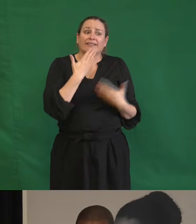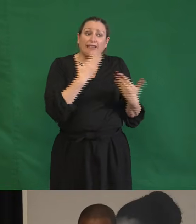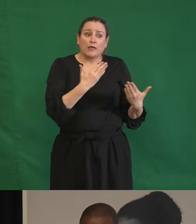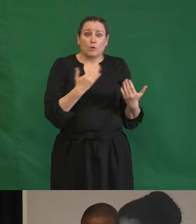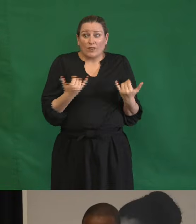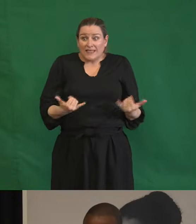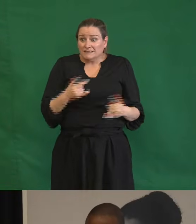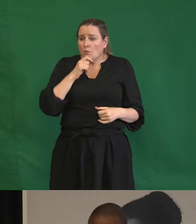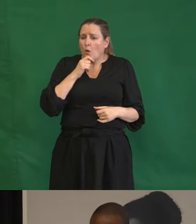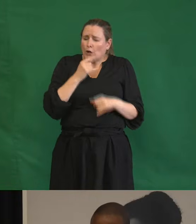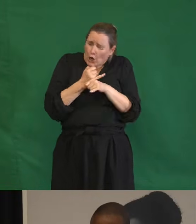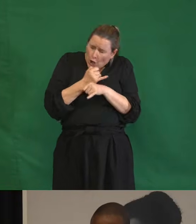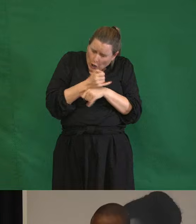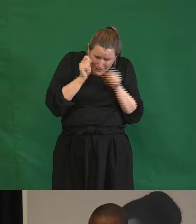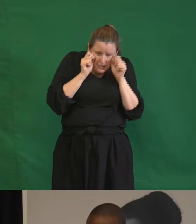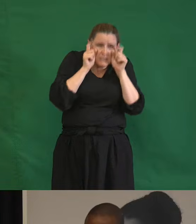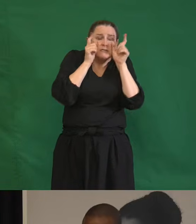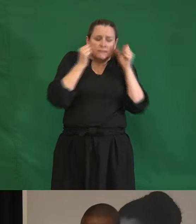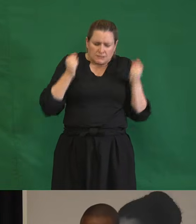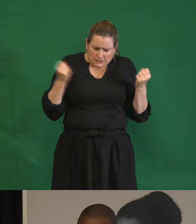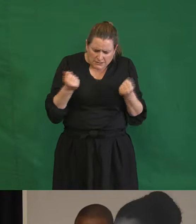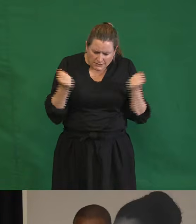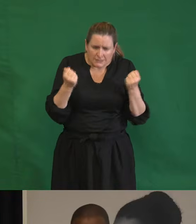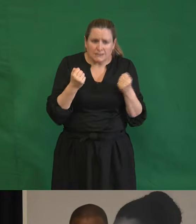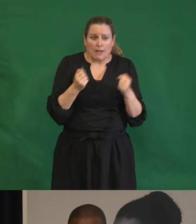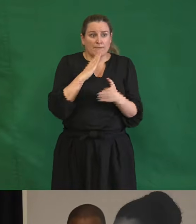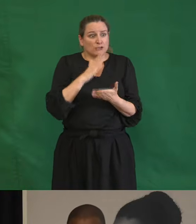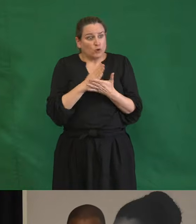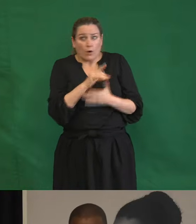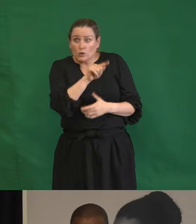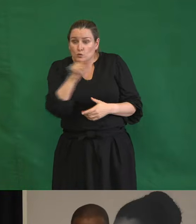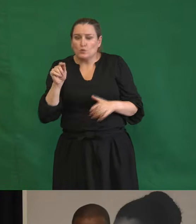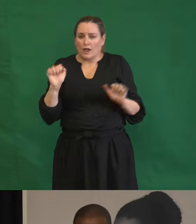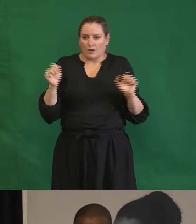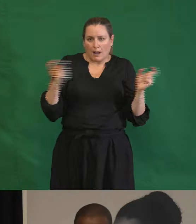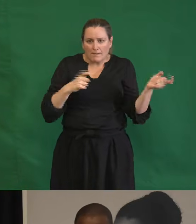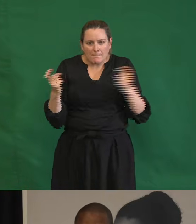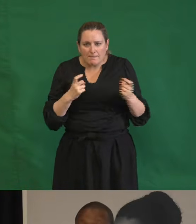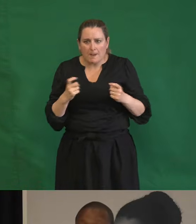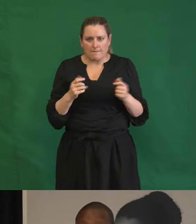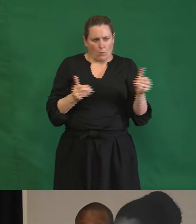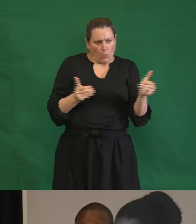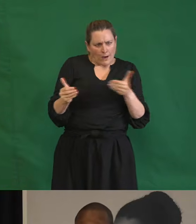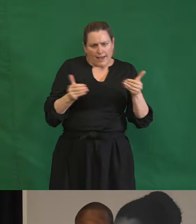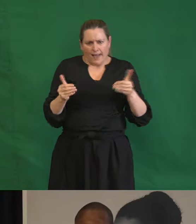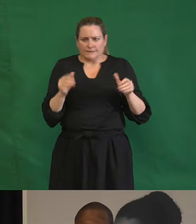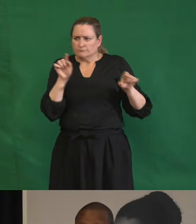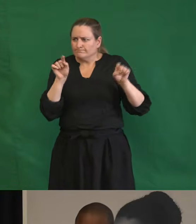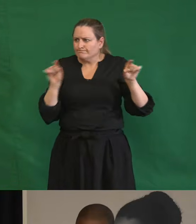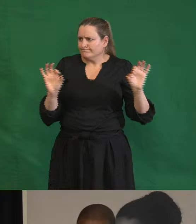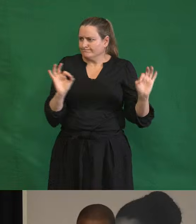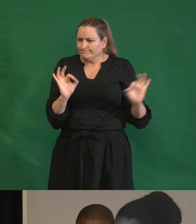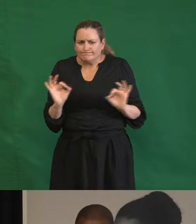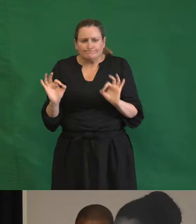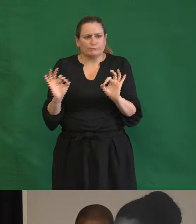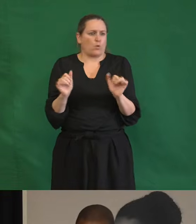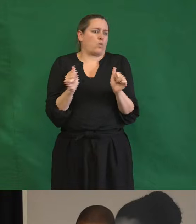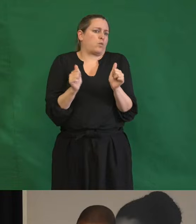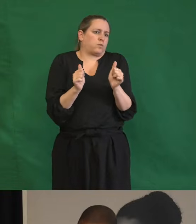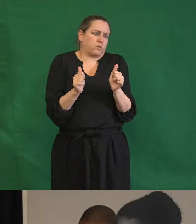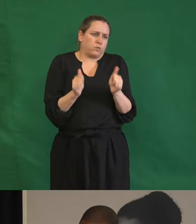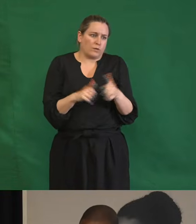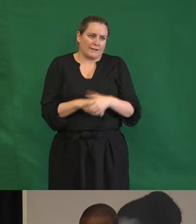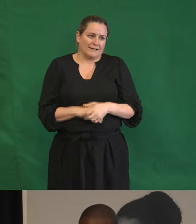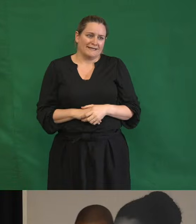I want to also thank the node managers who are here and those who couldn't be here, who do all the specialization work that